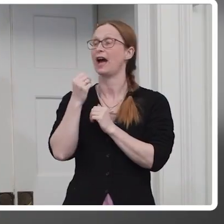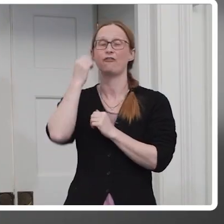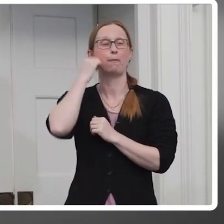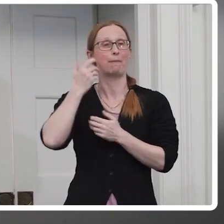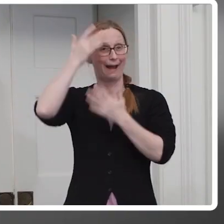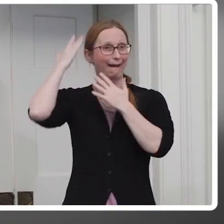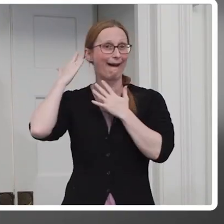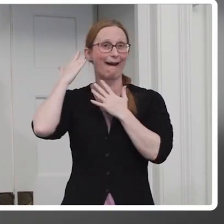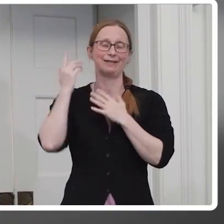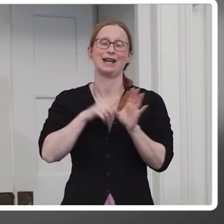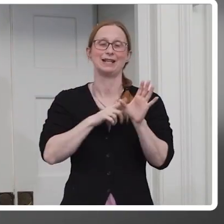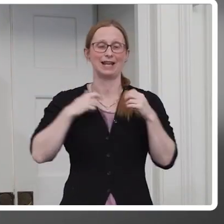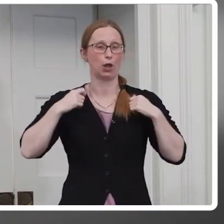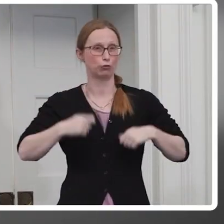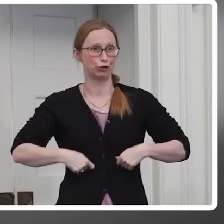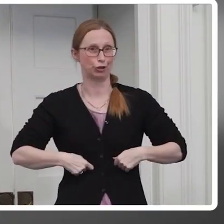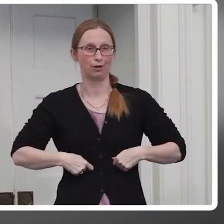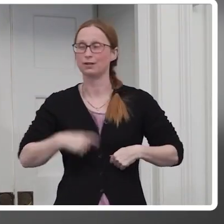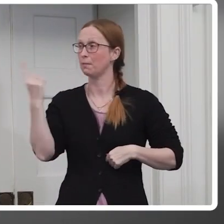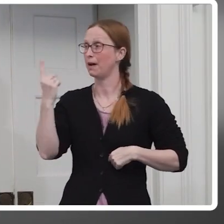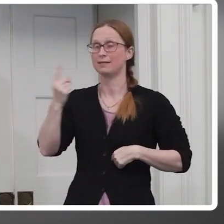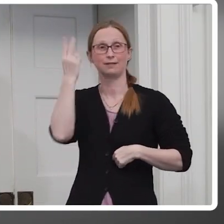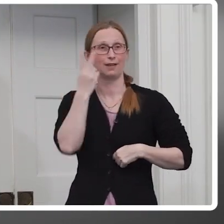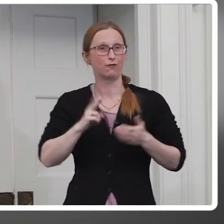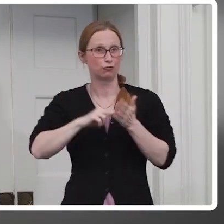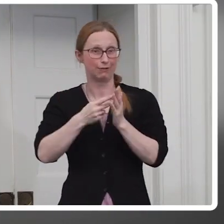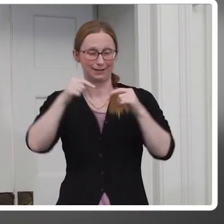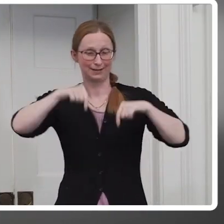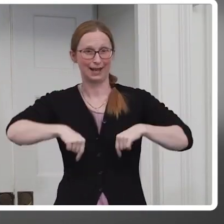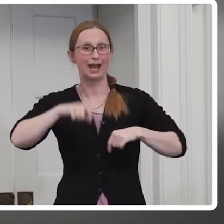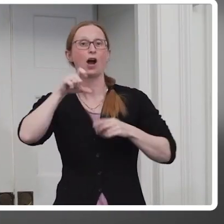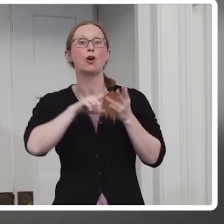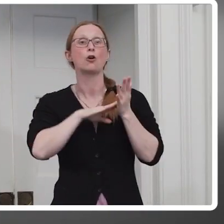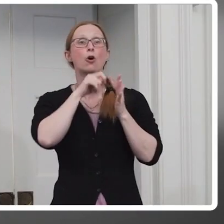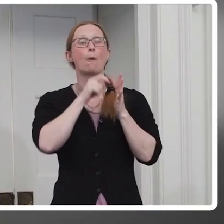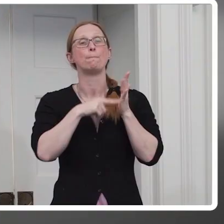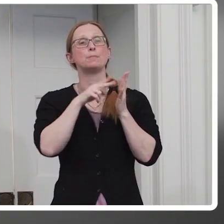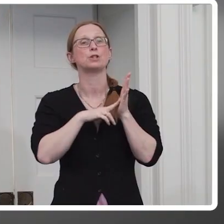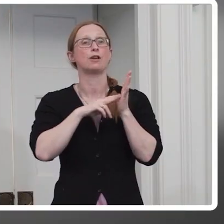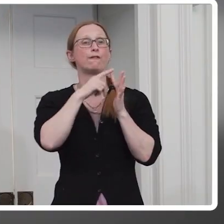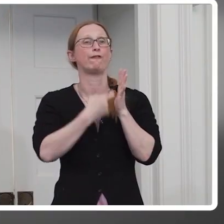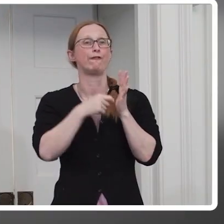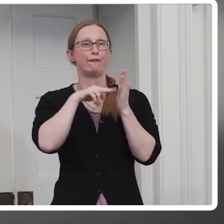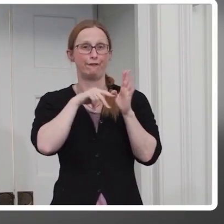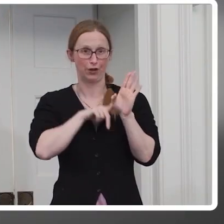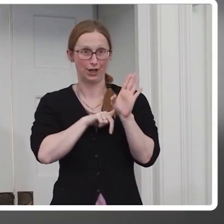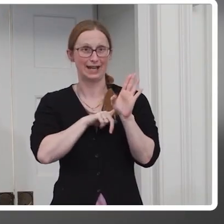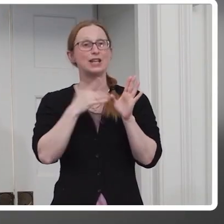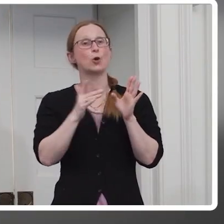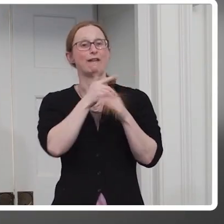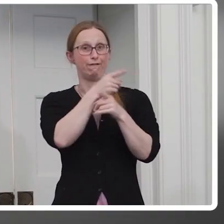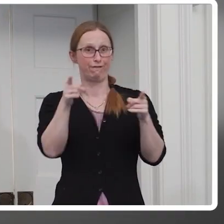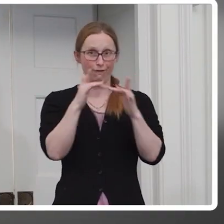black hair in a bob, and I'm wearing a yellow shirt. I'm a curator here at Compton Verney, where we're speaking from